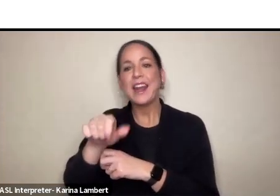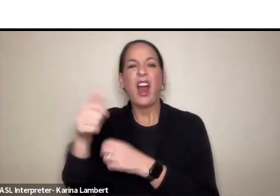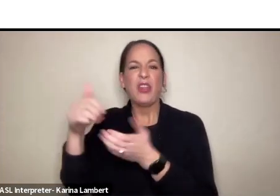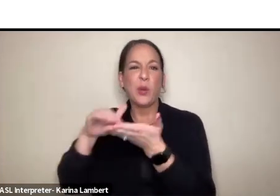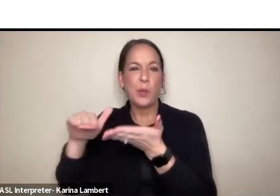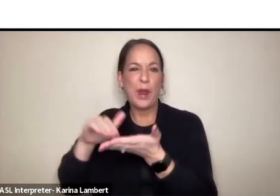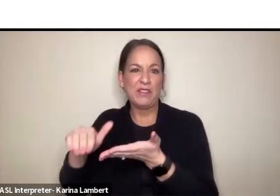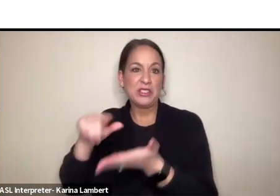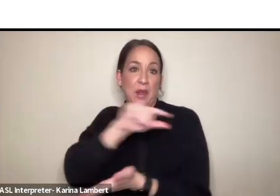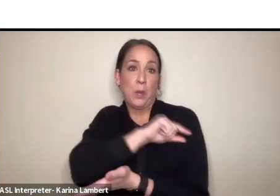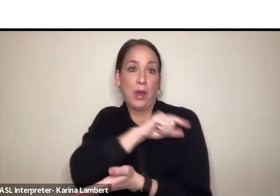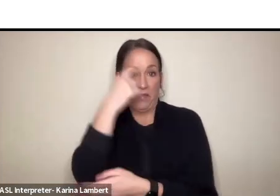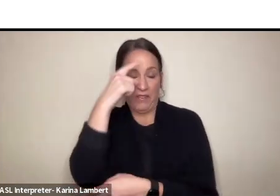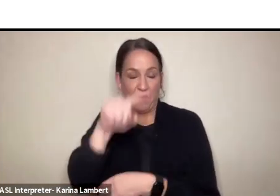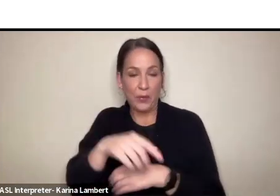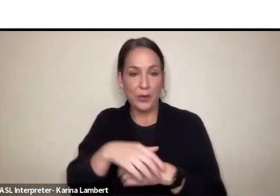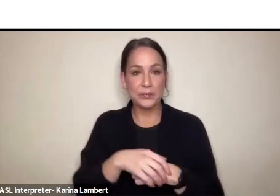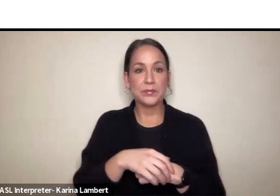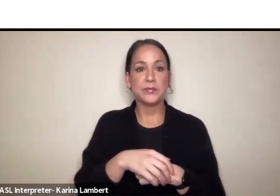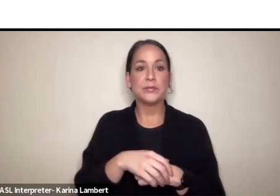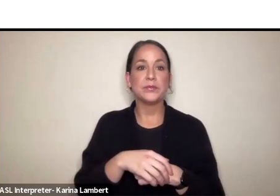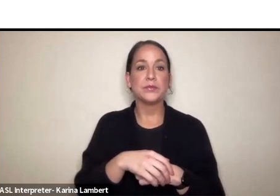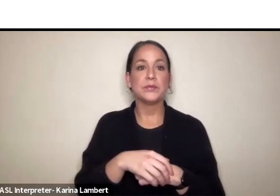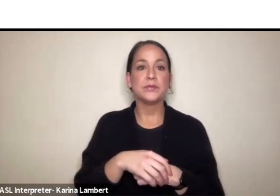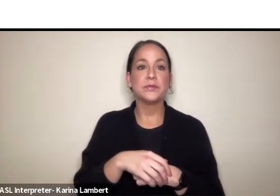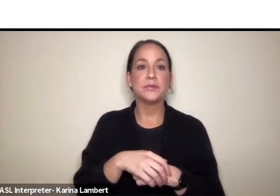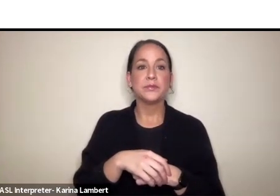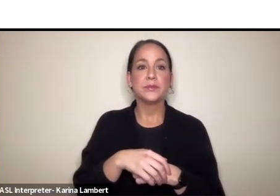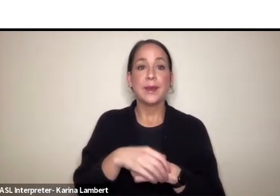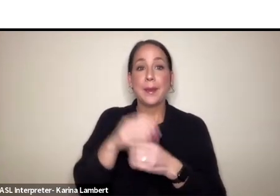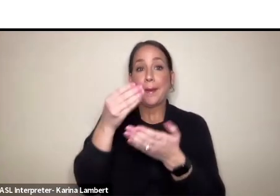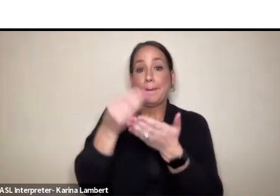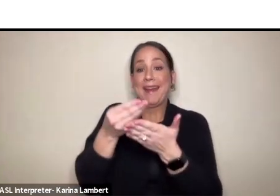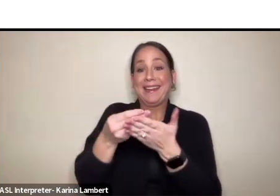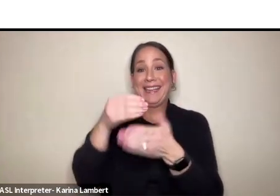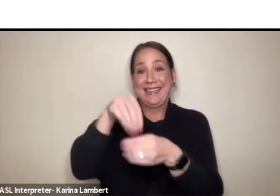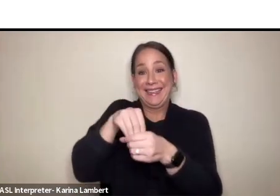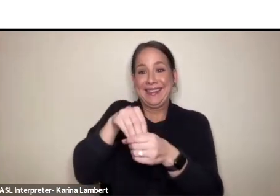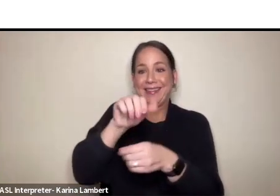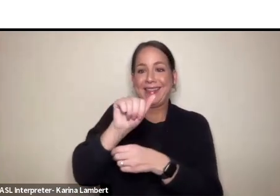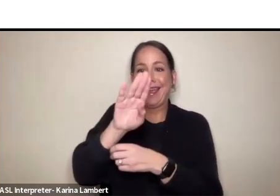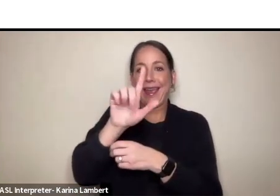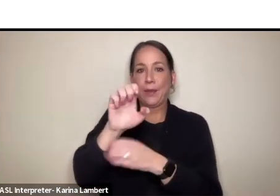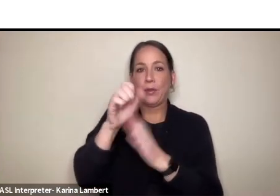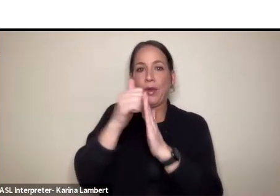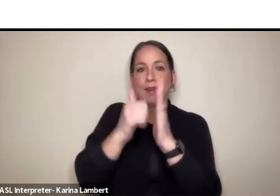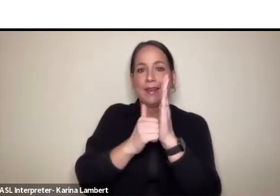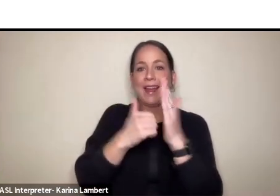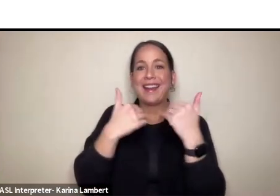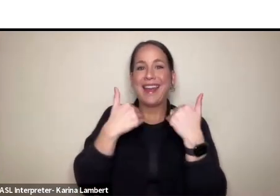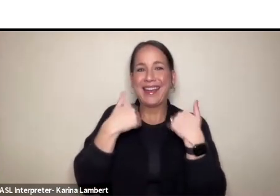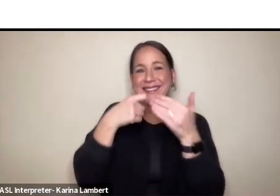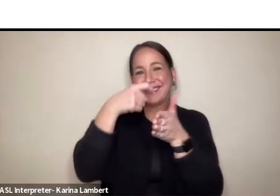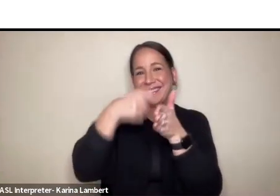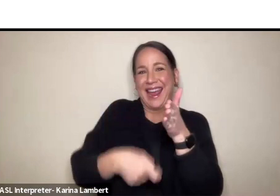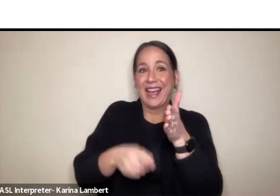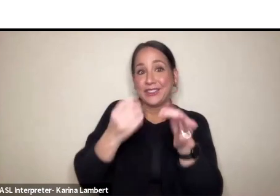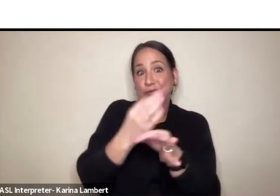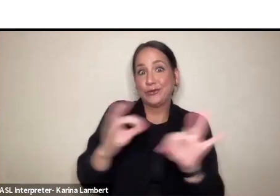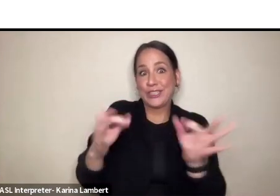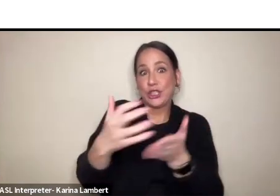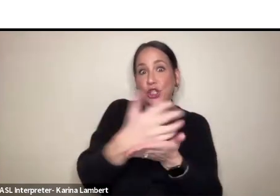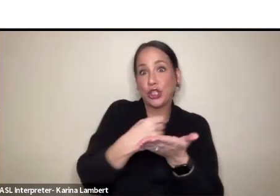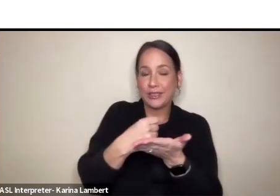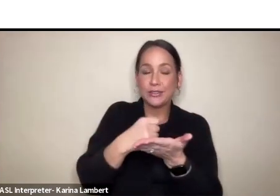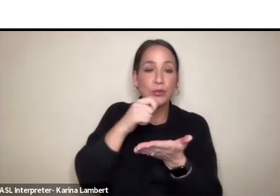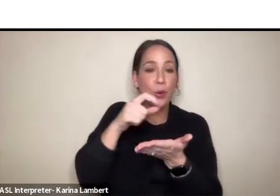qualify for. Money within the ABLE account has tax-free earnings. You don't pay any federal or state